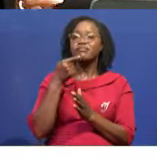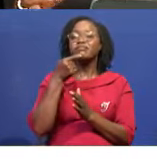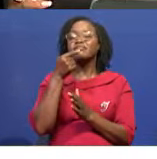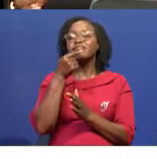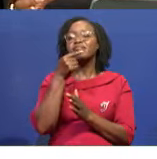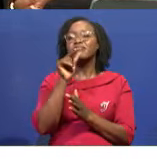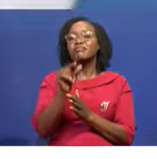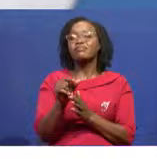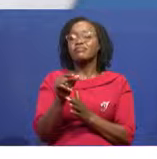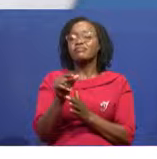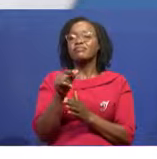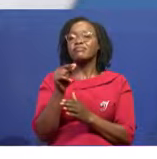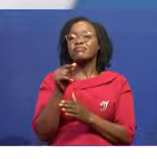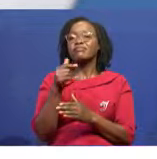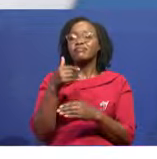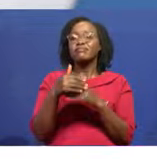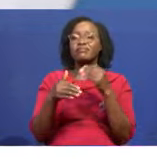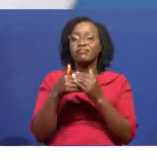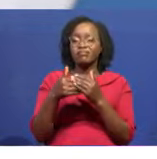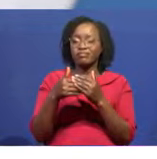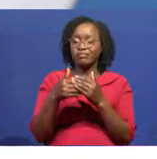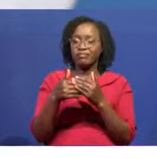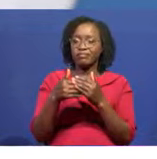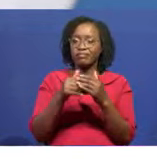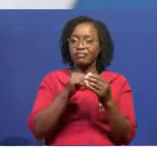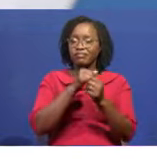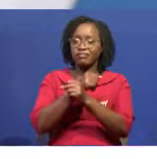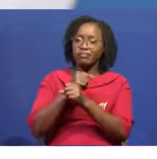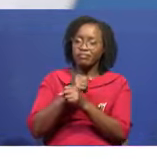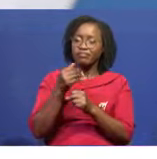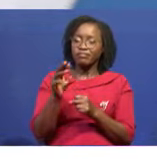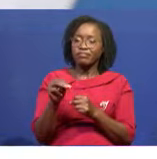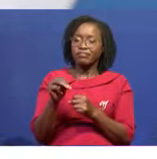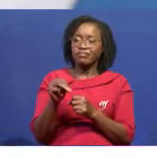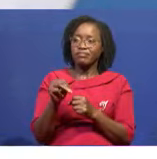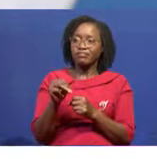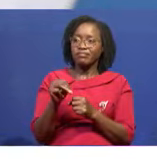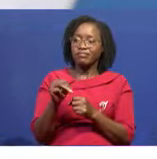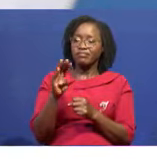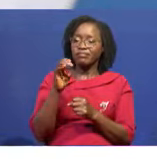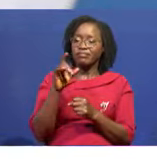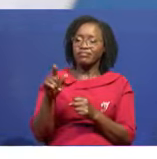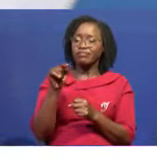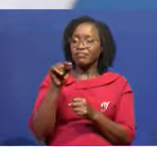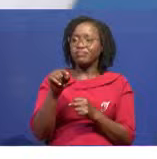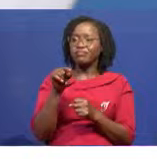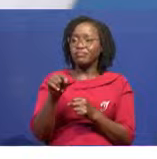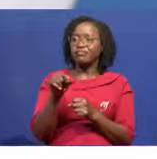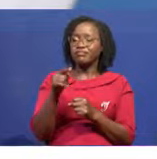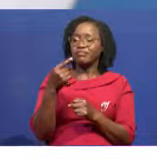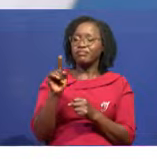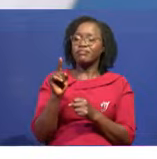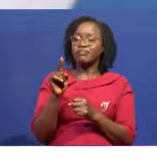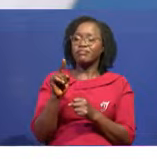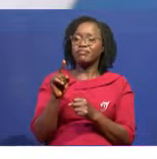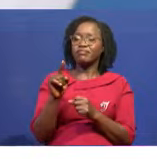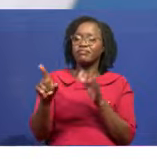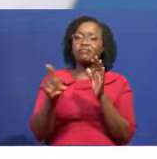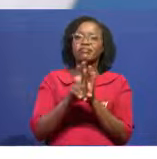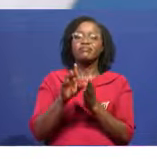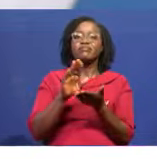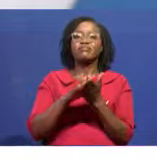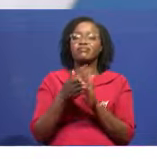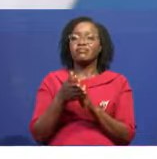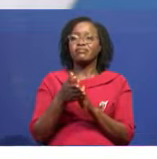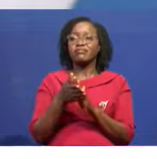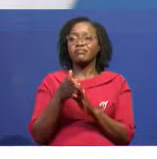the whole process of protecting whistleblowers. So with the whistleblower bill, if it is passed and made into law,